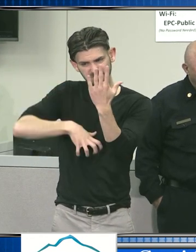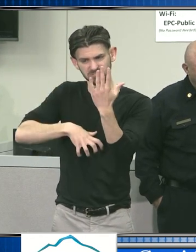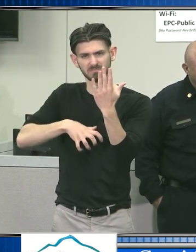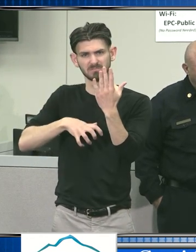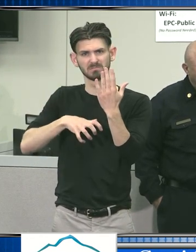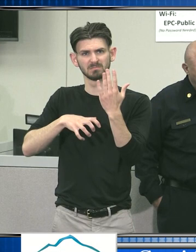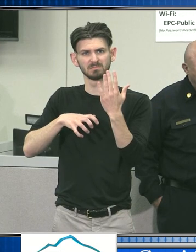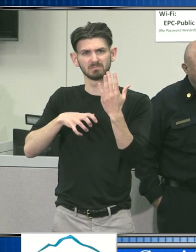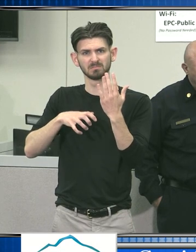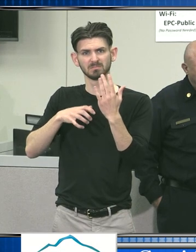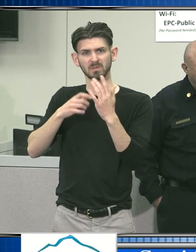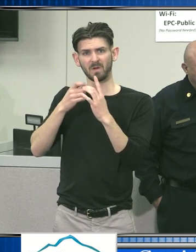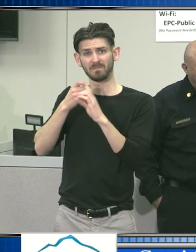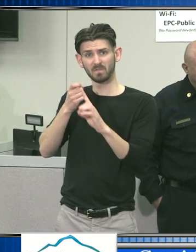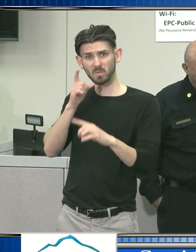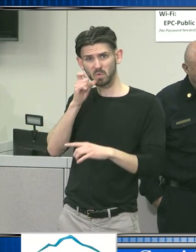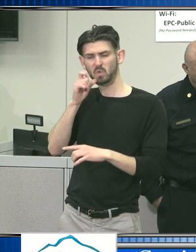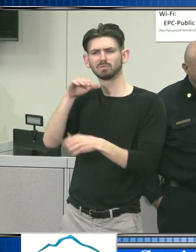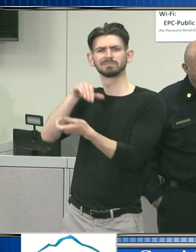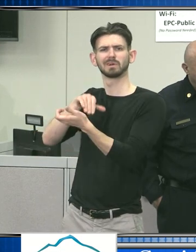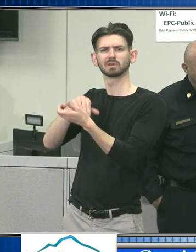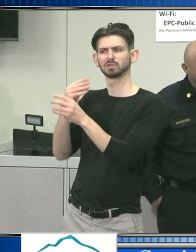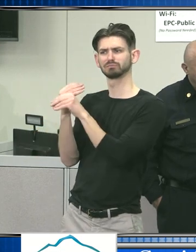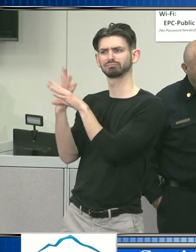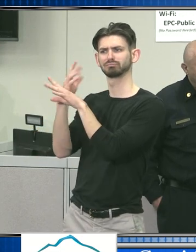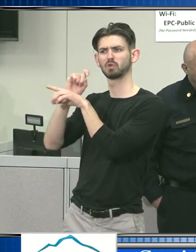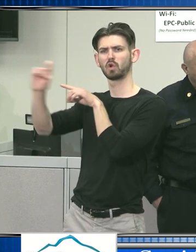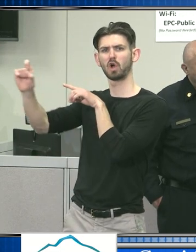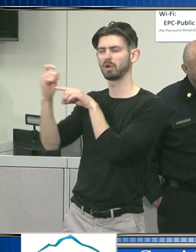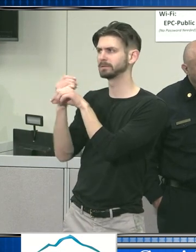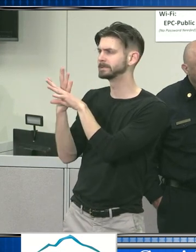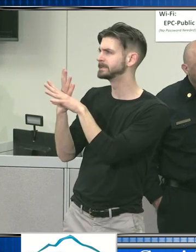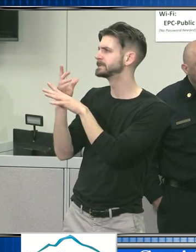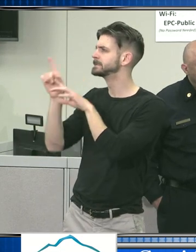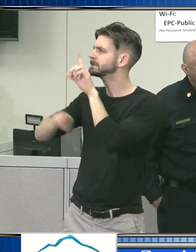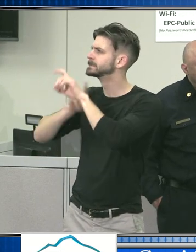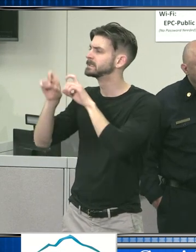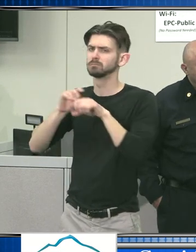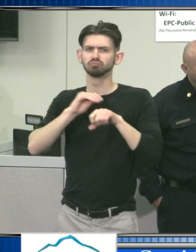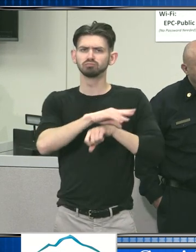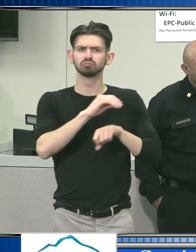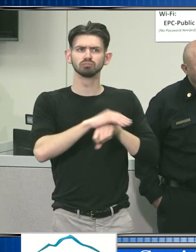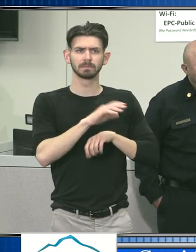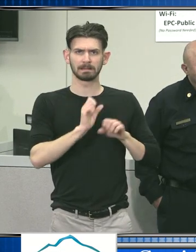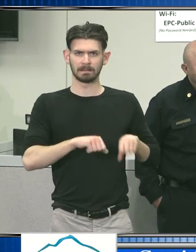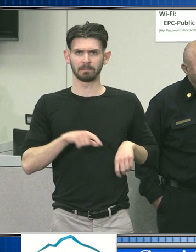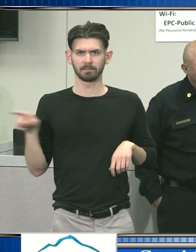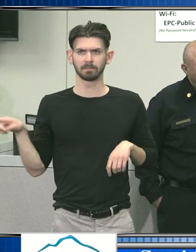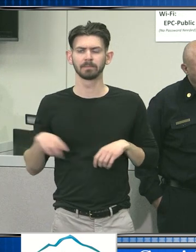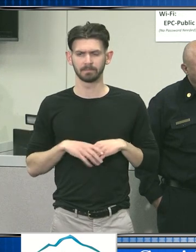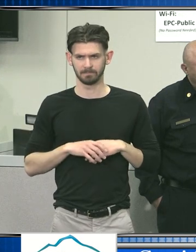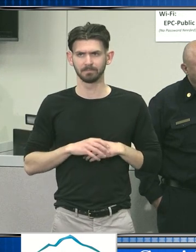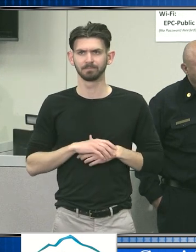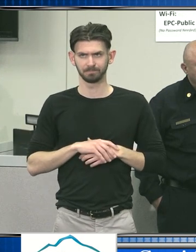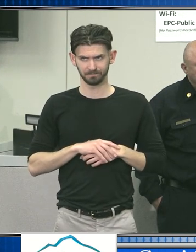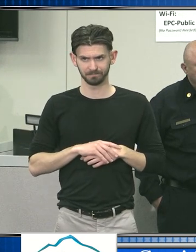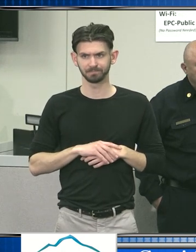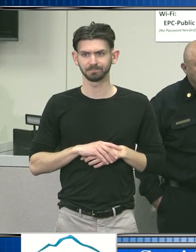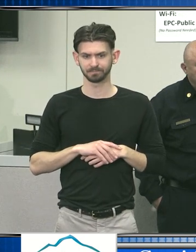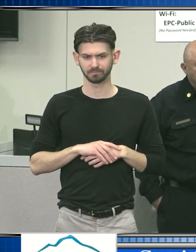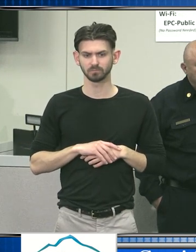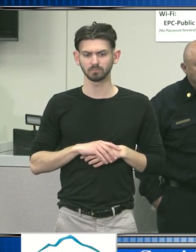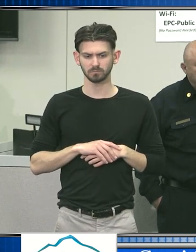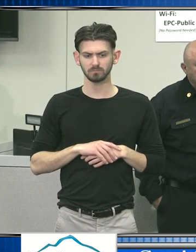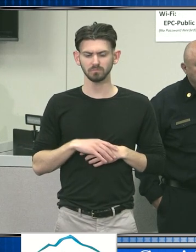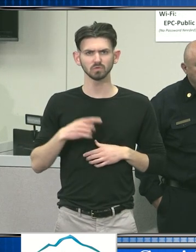They get information for phone lines and helplines to receive additional information and guidance. So we're doing our very best to provide